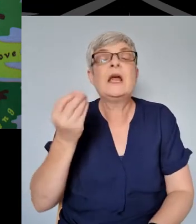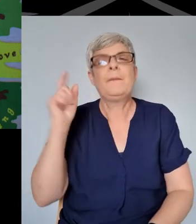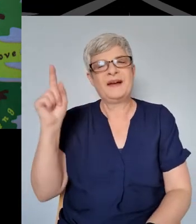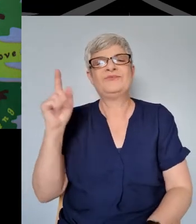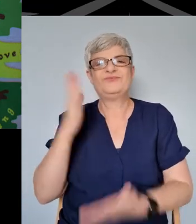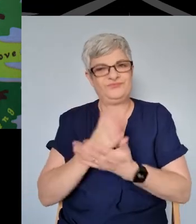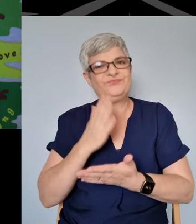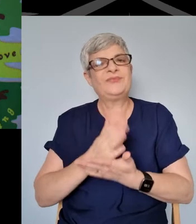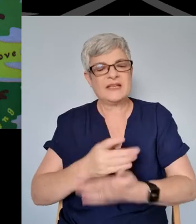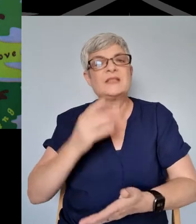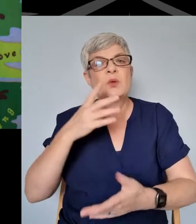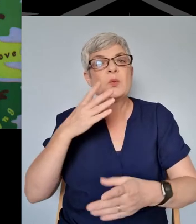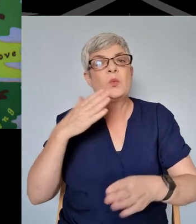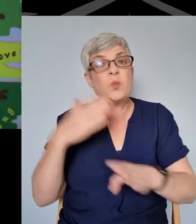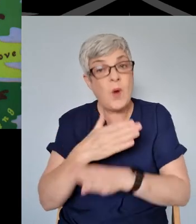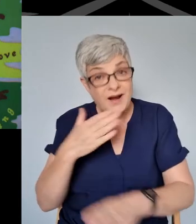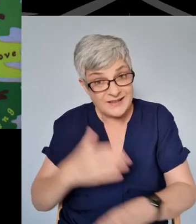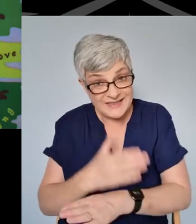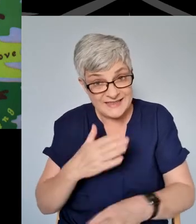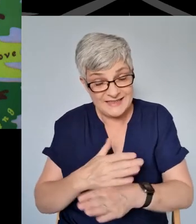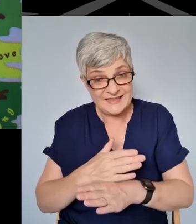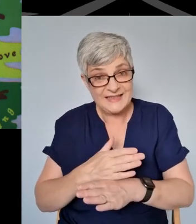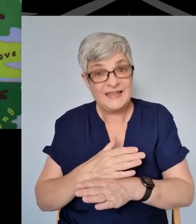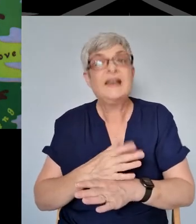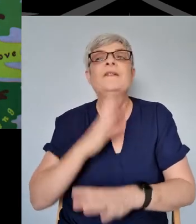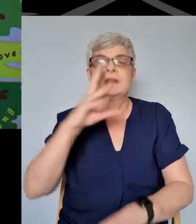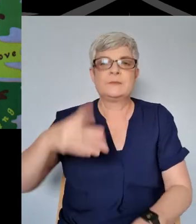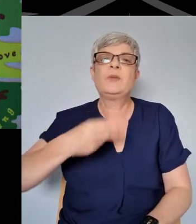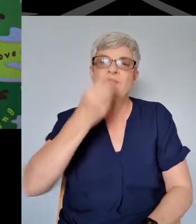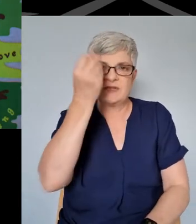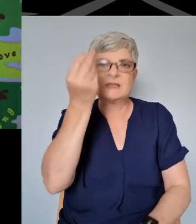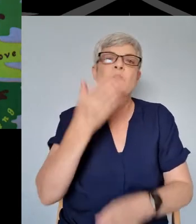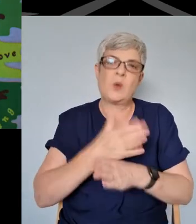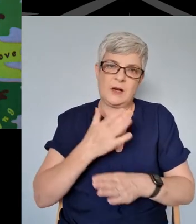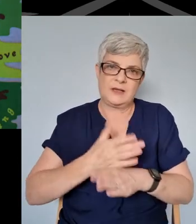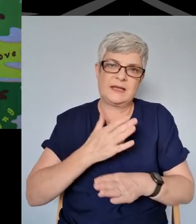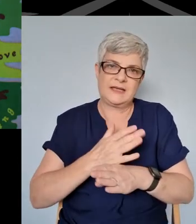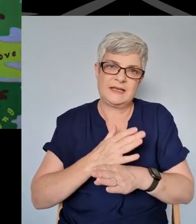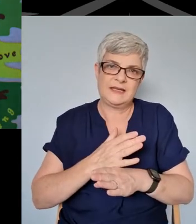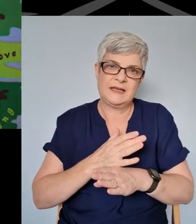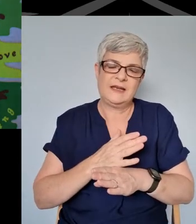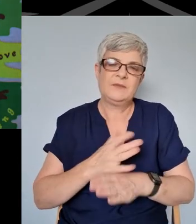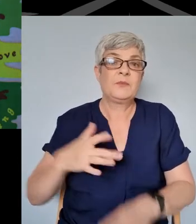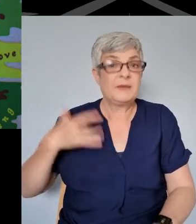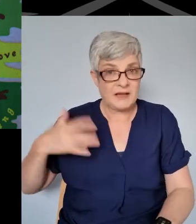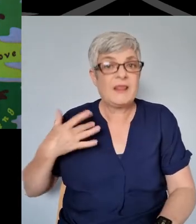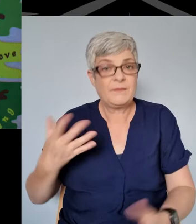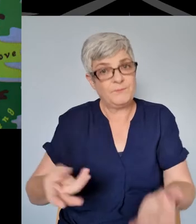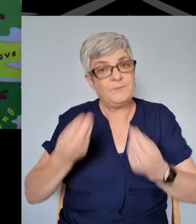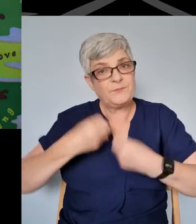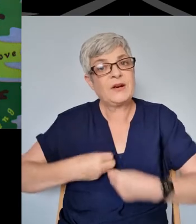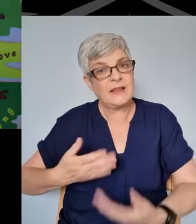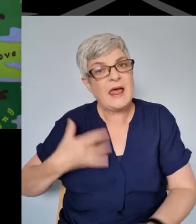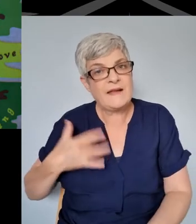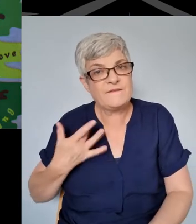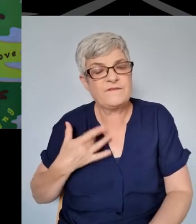bringing life out of deadness is the work of the Holy Spirit. And this bringing the bones